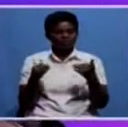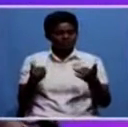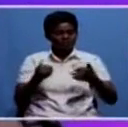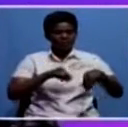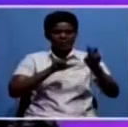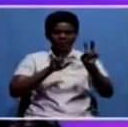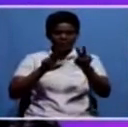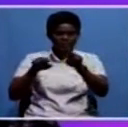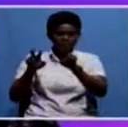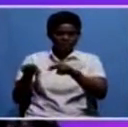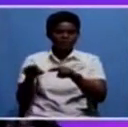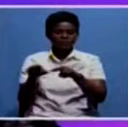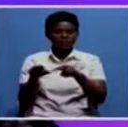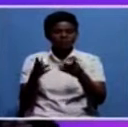monitor